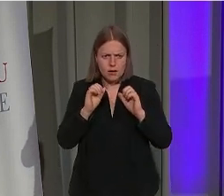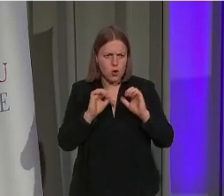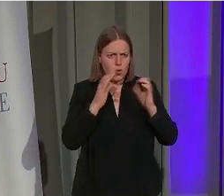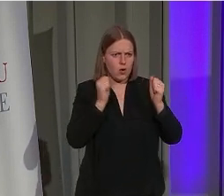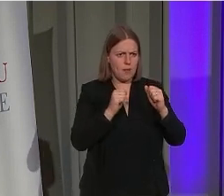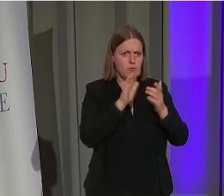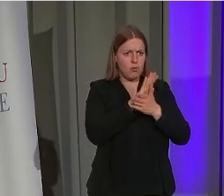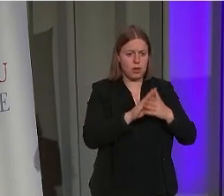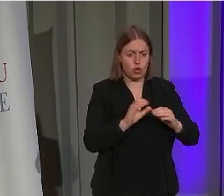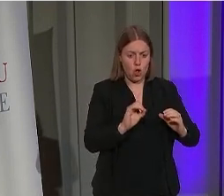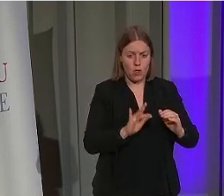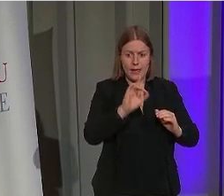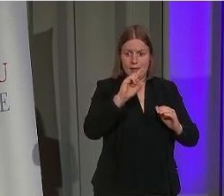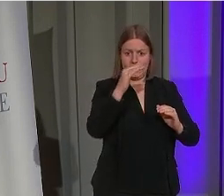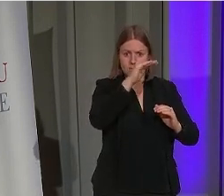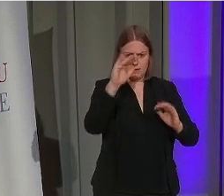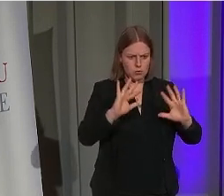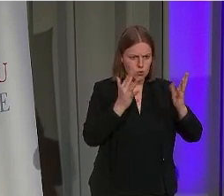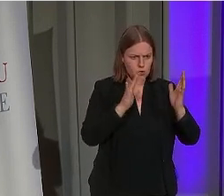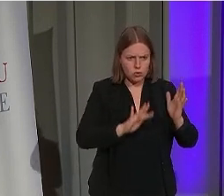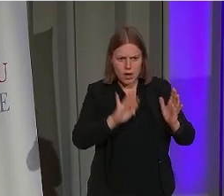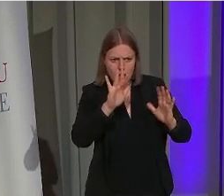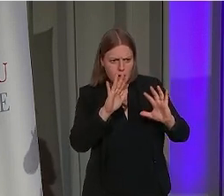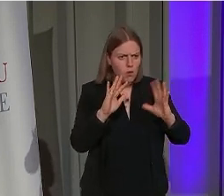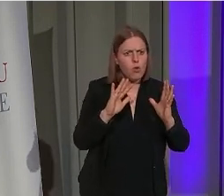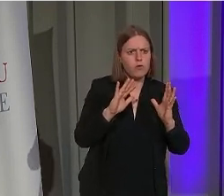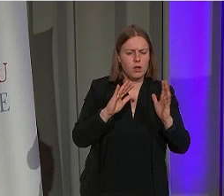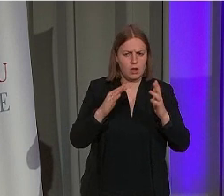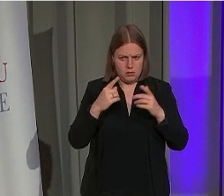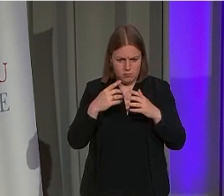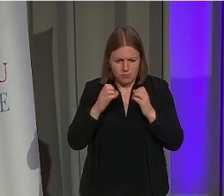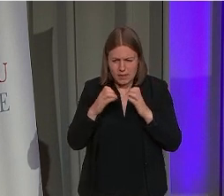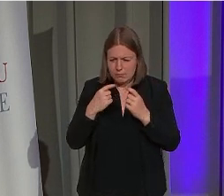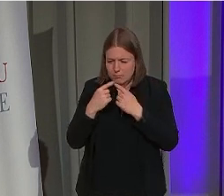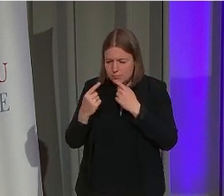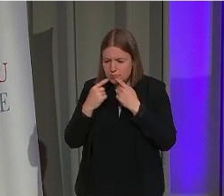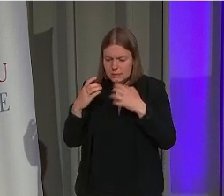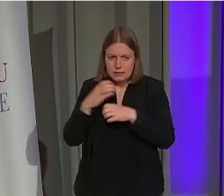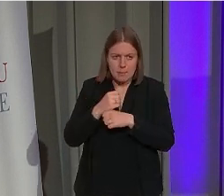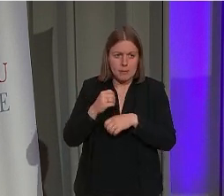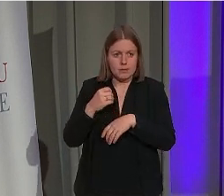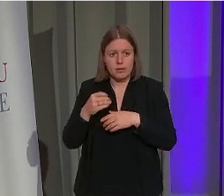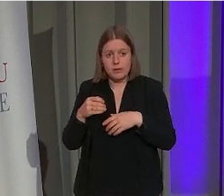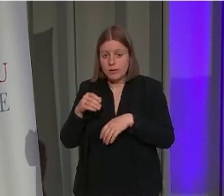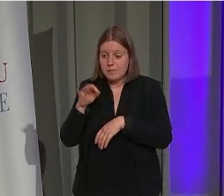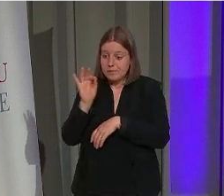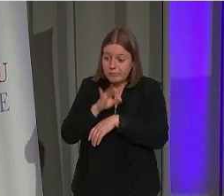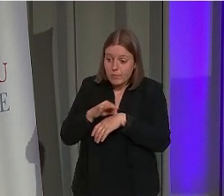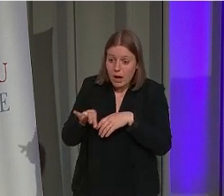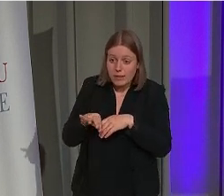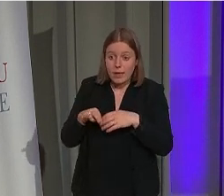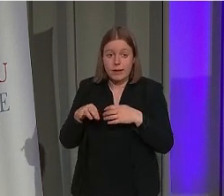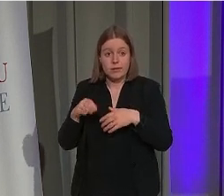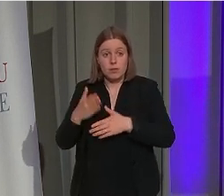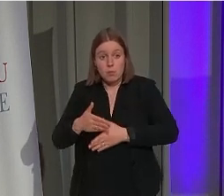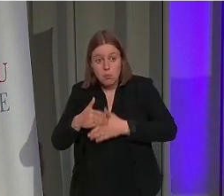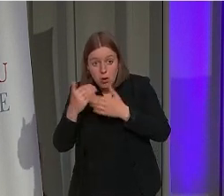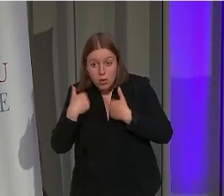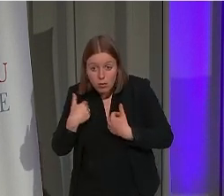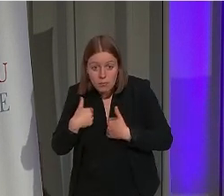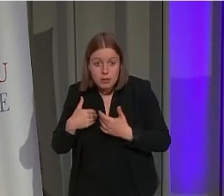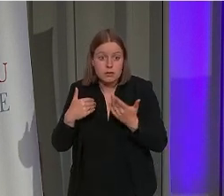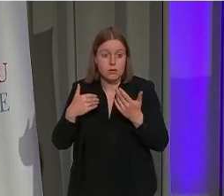entrances, possibilities to reach the different floors and so on, that often in consultation with architects, building